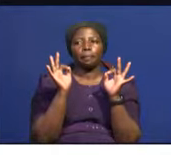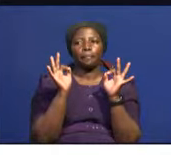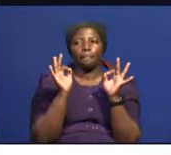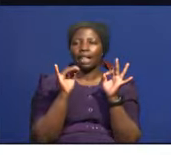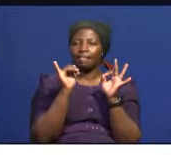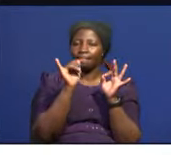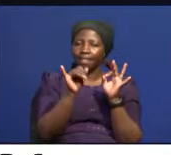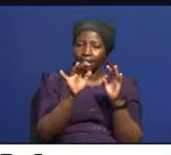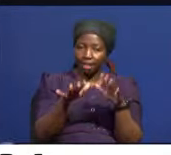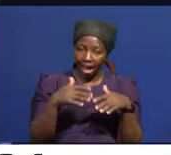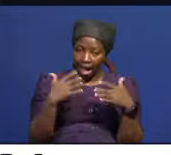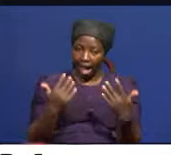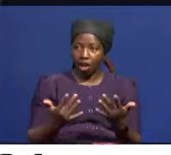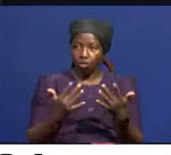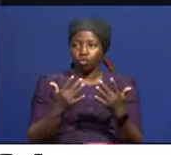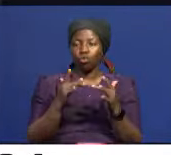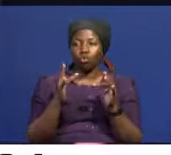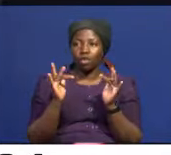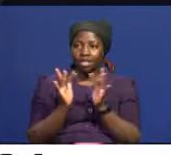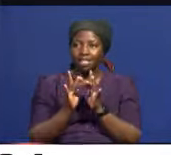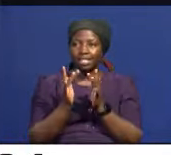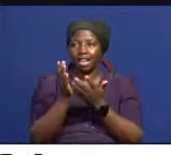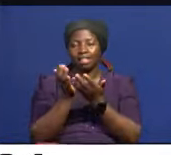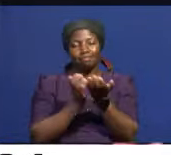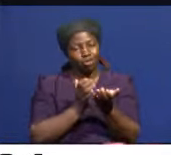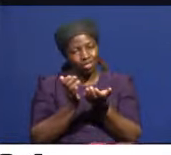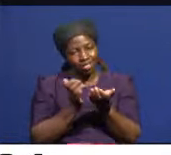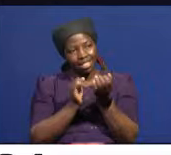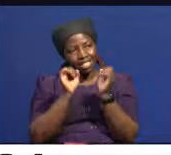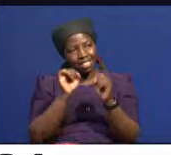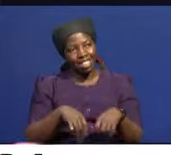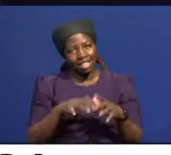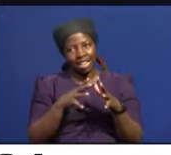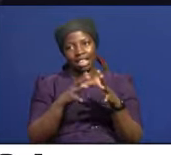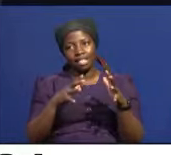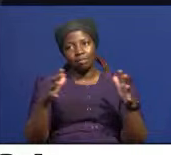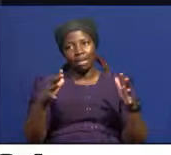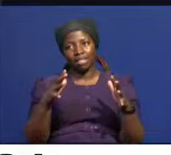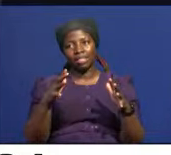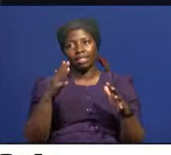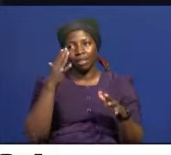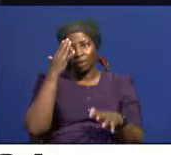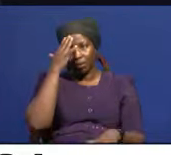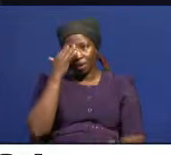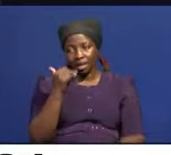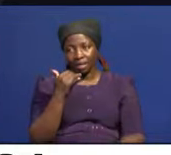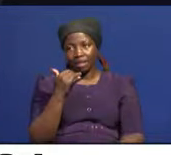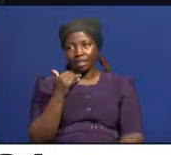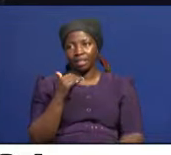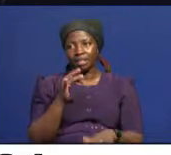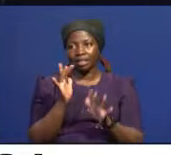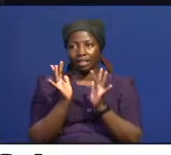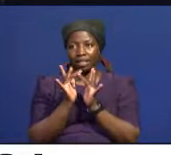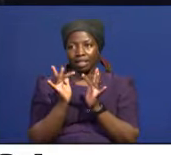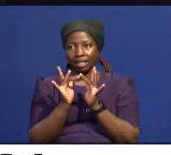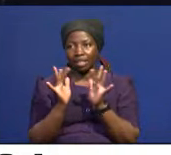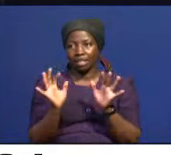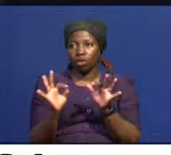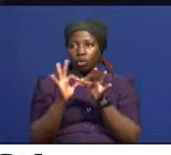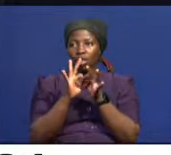That is how e-commerce can expand because of internet